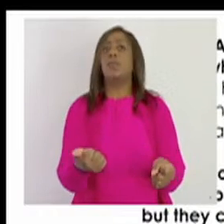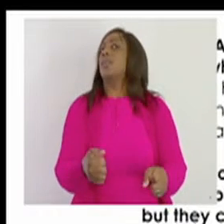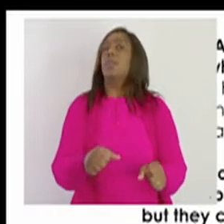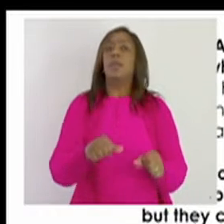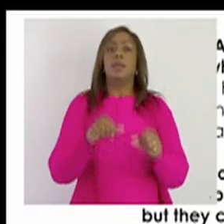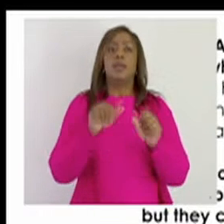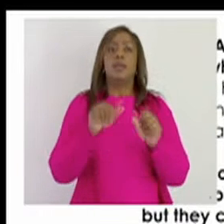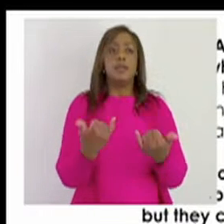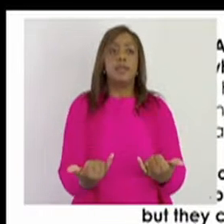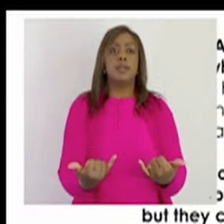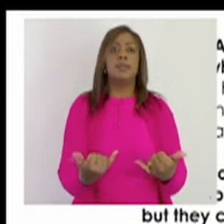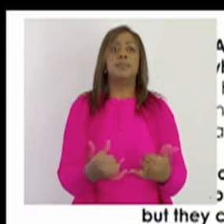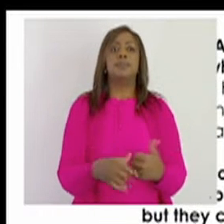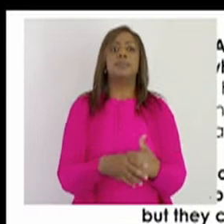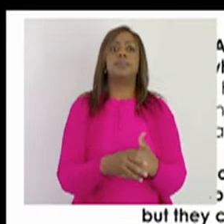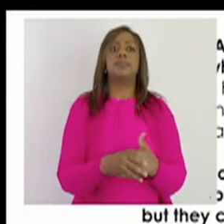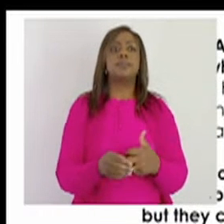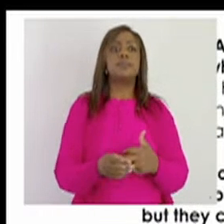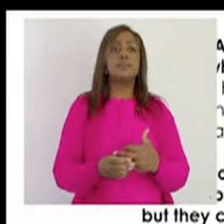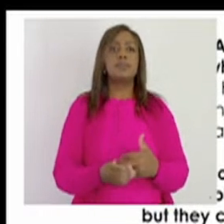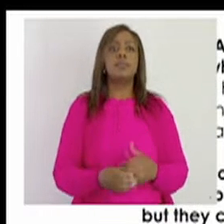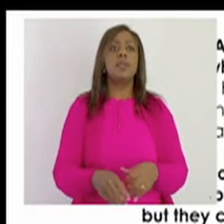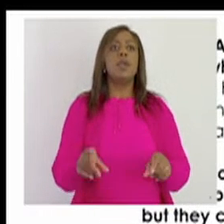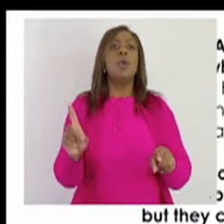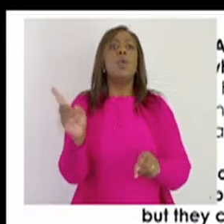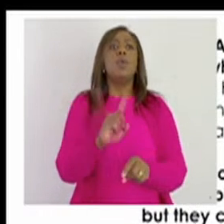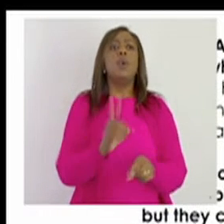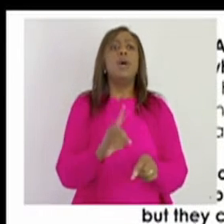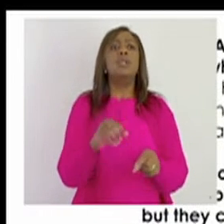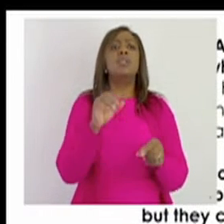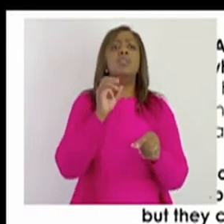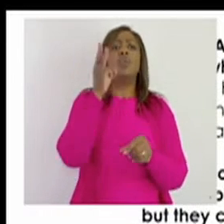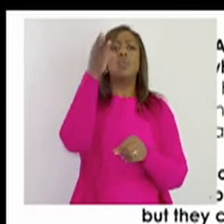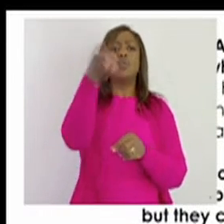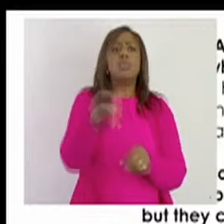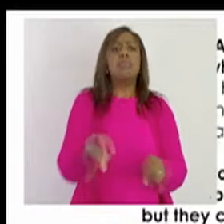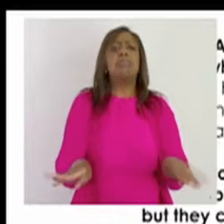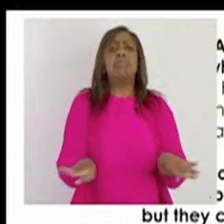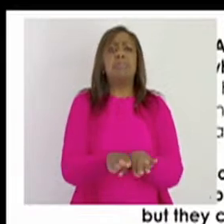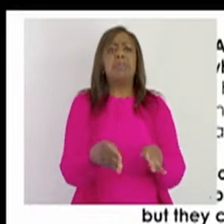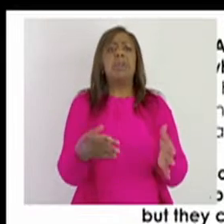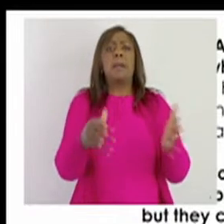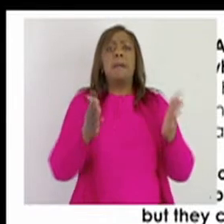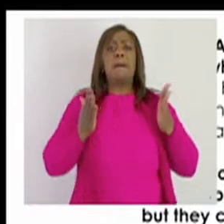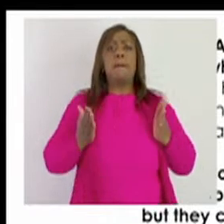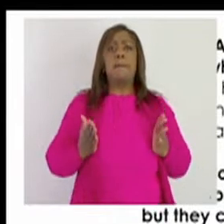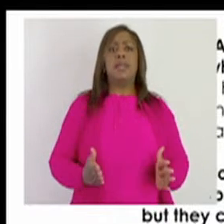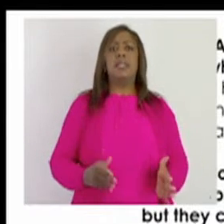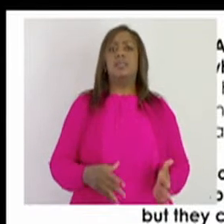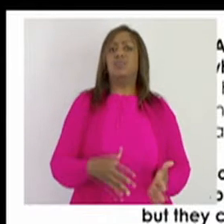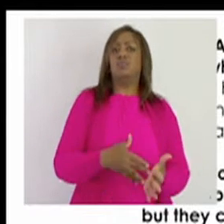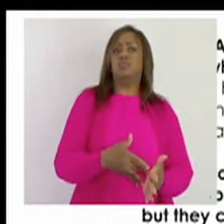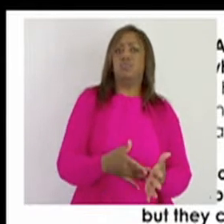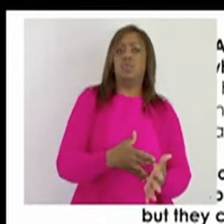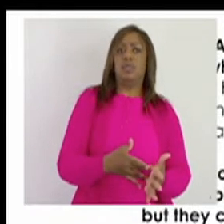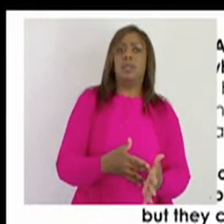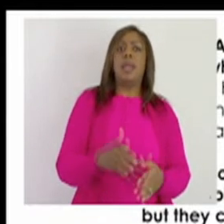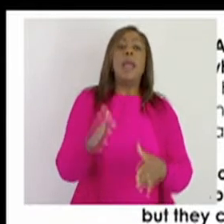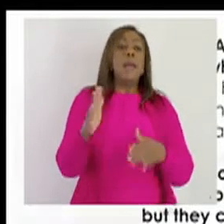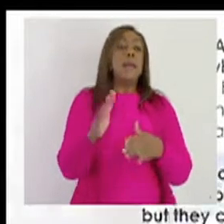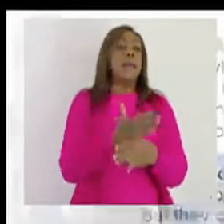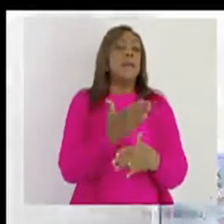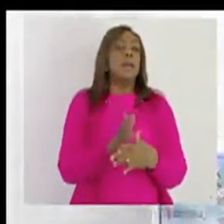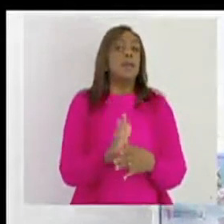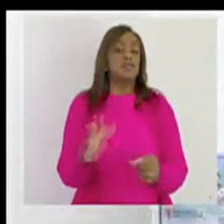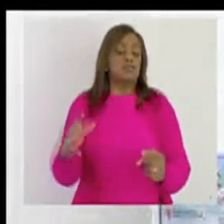okay, so in today's lesson, we have looked at different ways of showing affections that are safe. And then he said that different